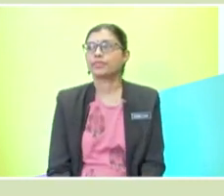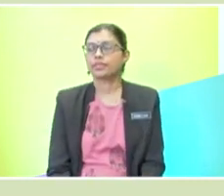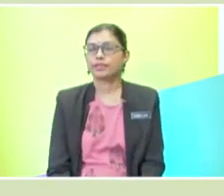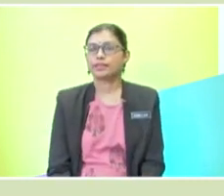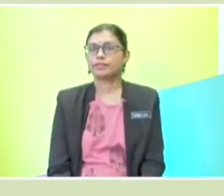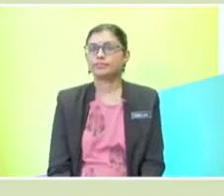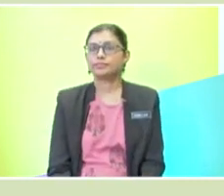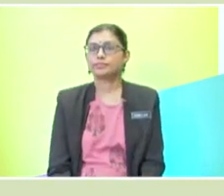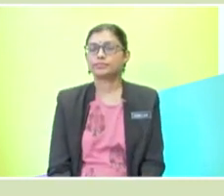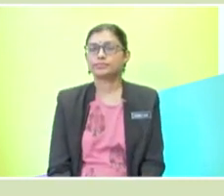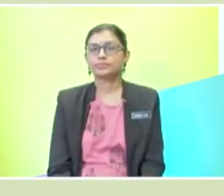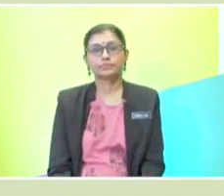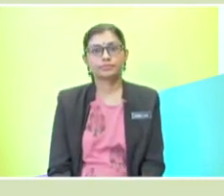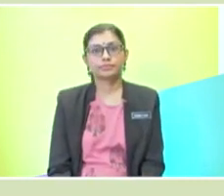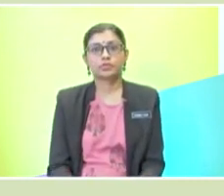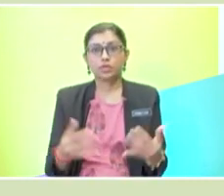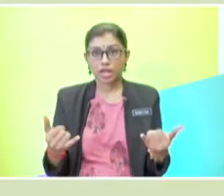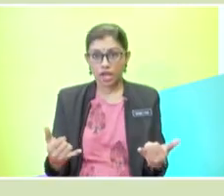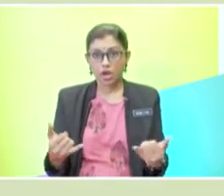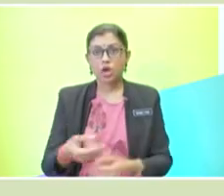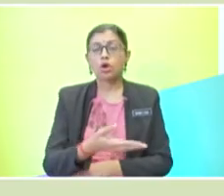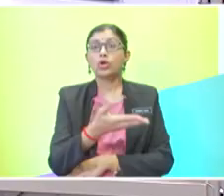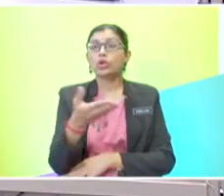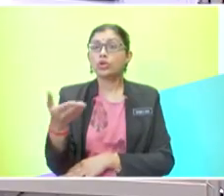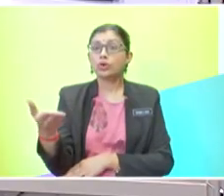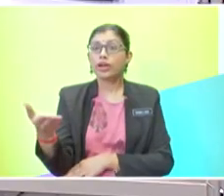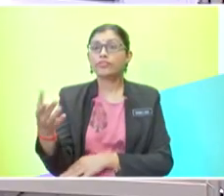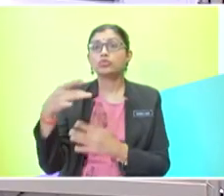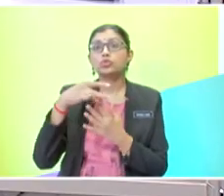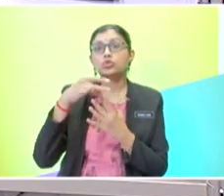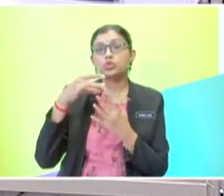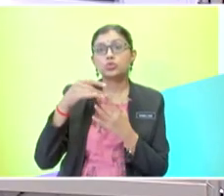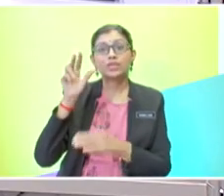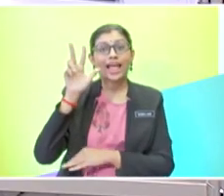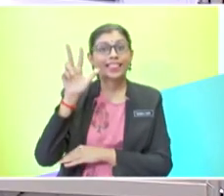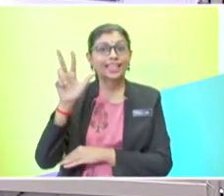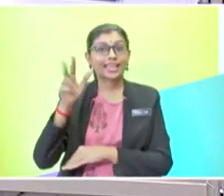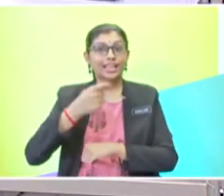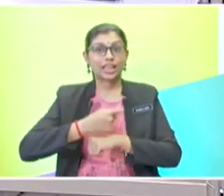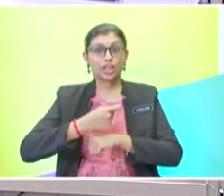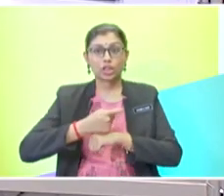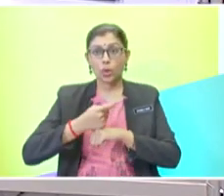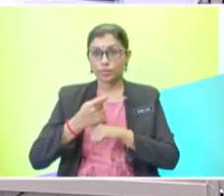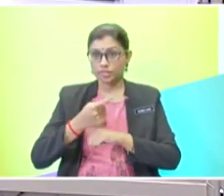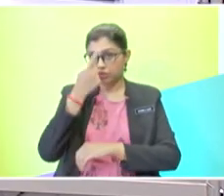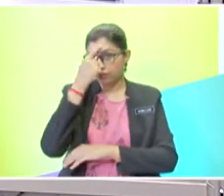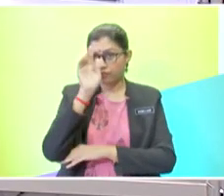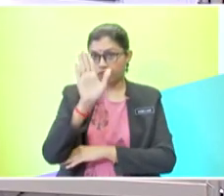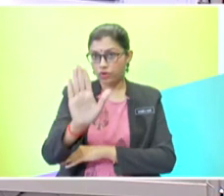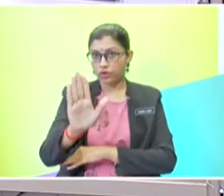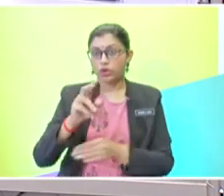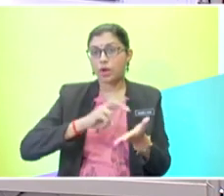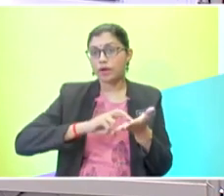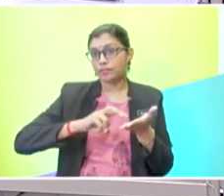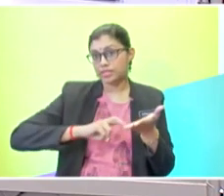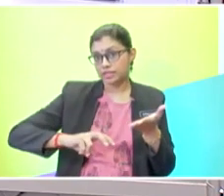this activity, what I want you to do is, I want you to choose three toppings for your pizza. Okay. Okay?